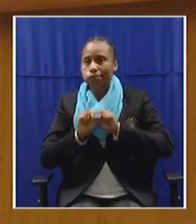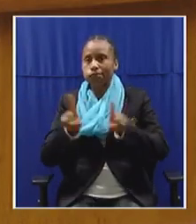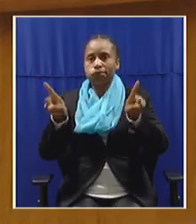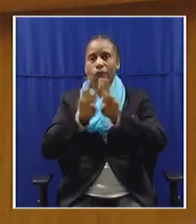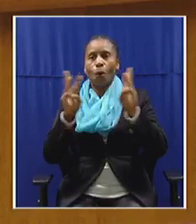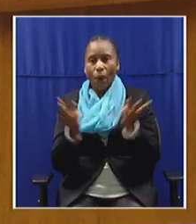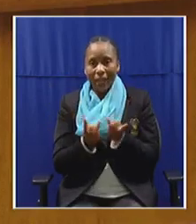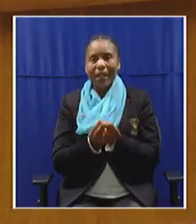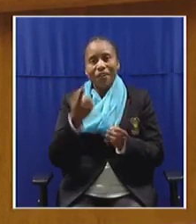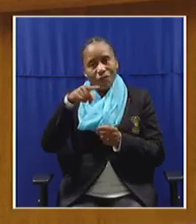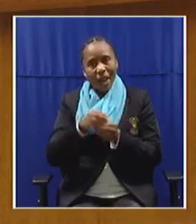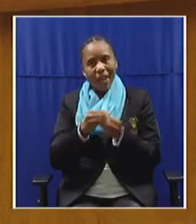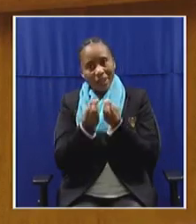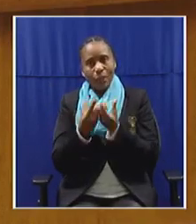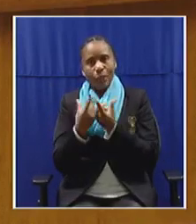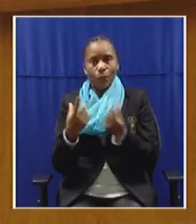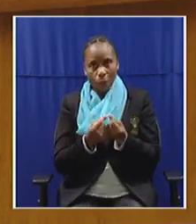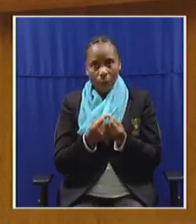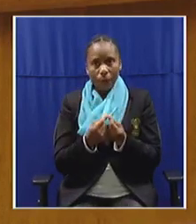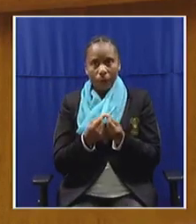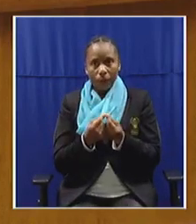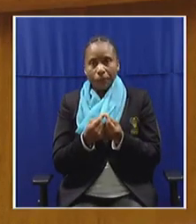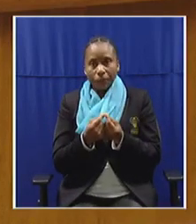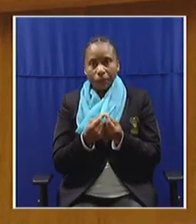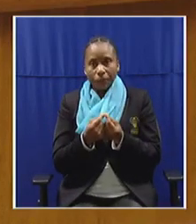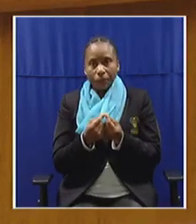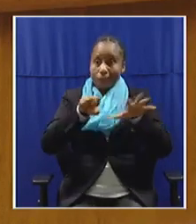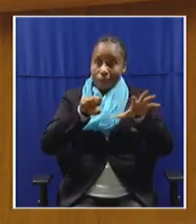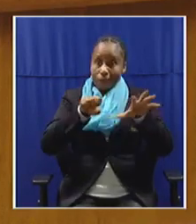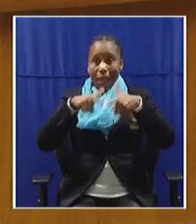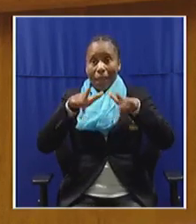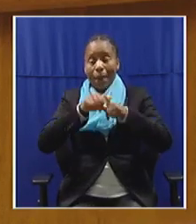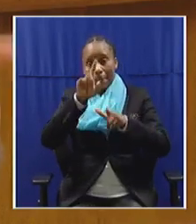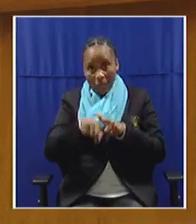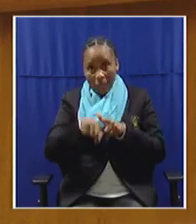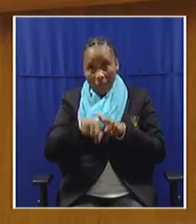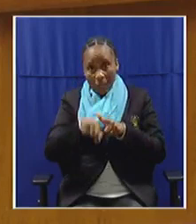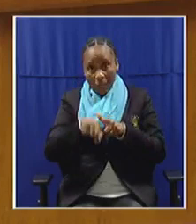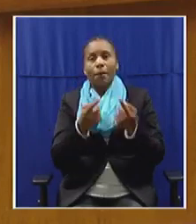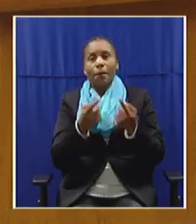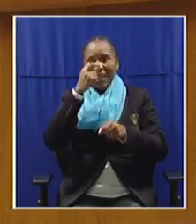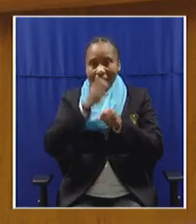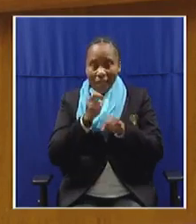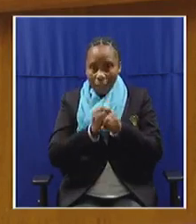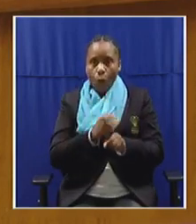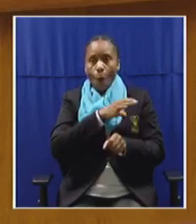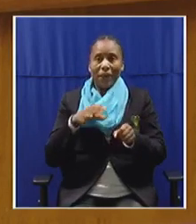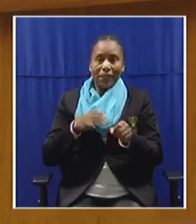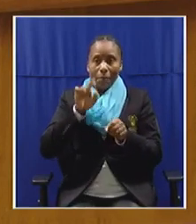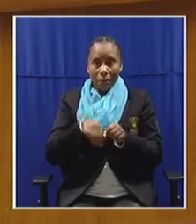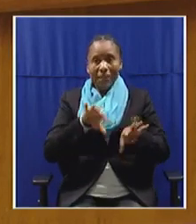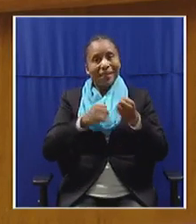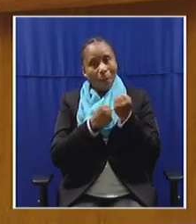and do the right thing. While restitution must take place, if there's a need for the ad hoc committee, yes, the NFP will support